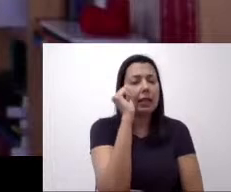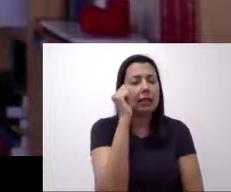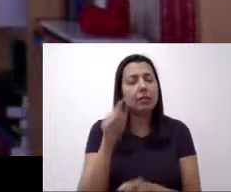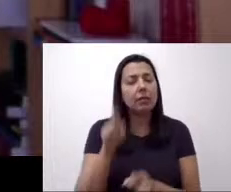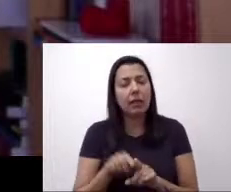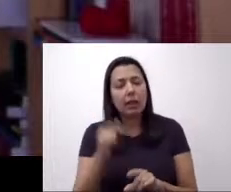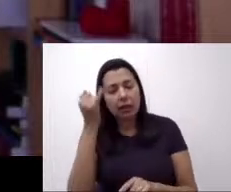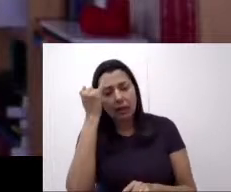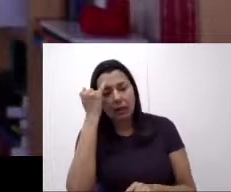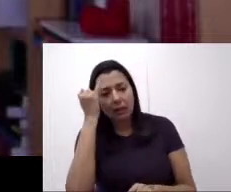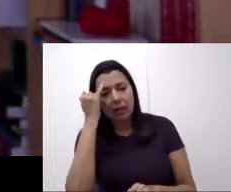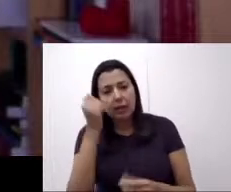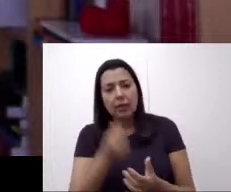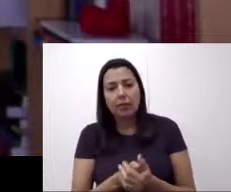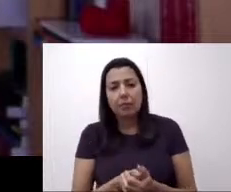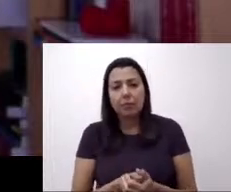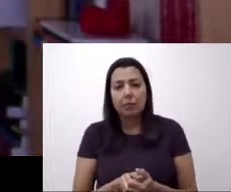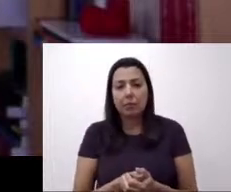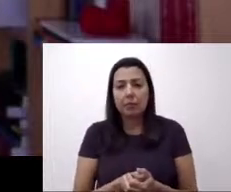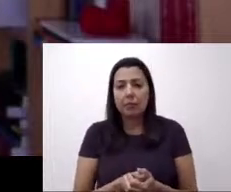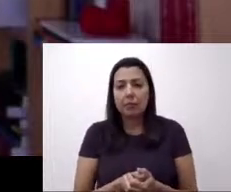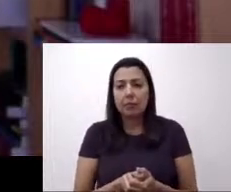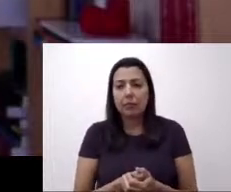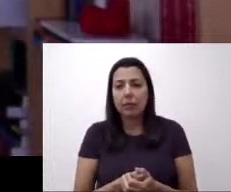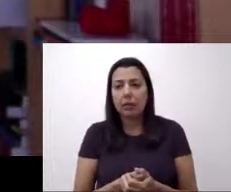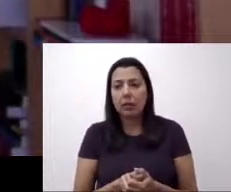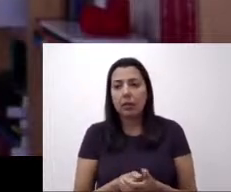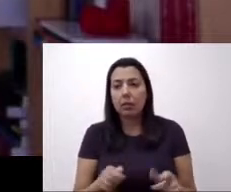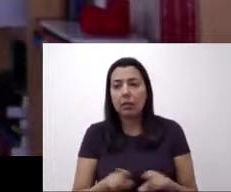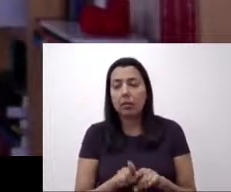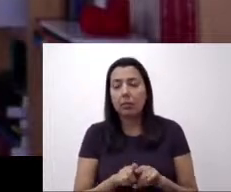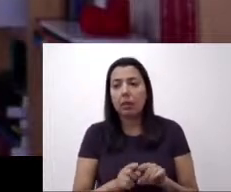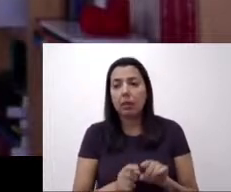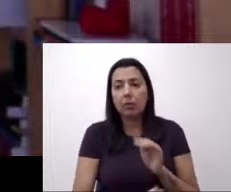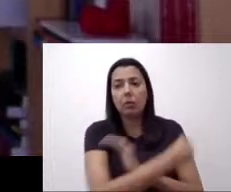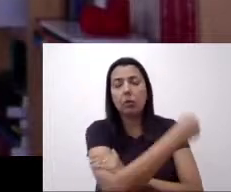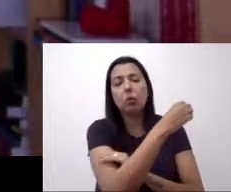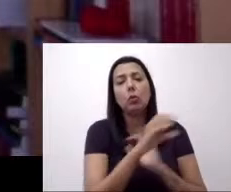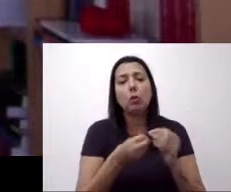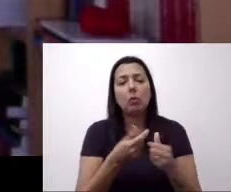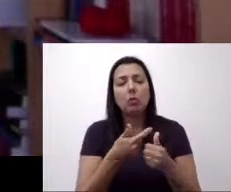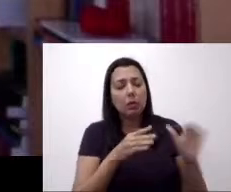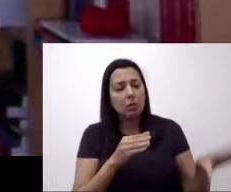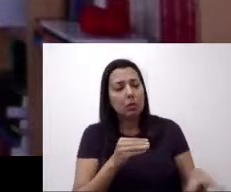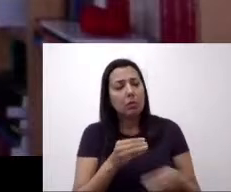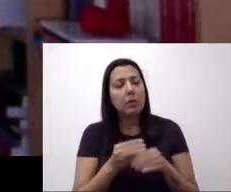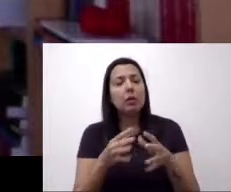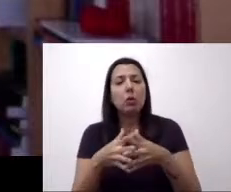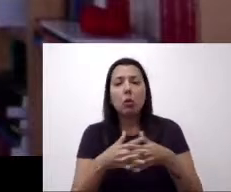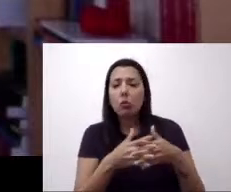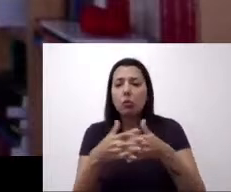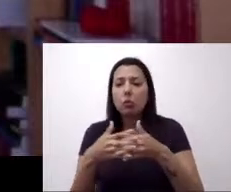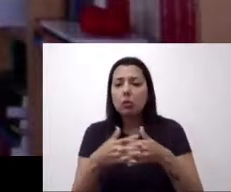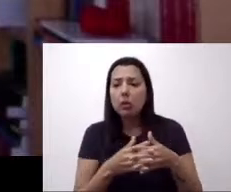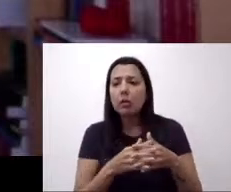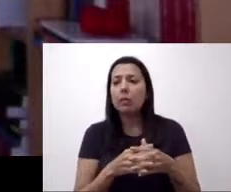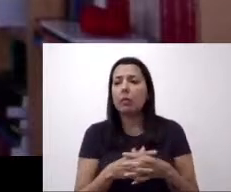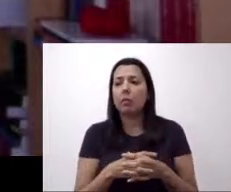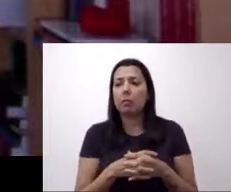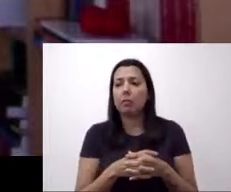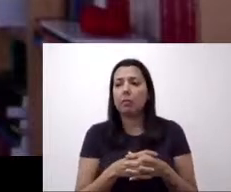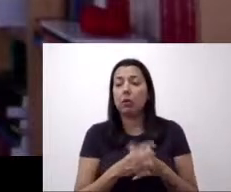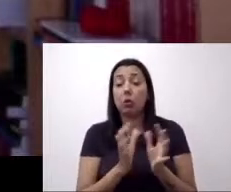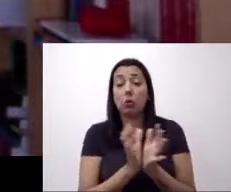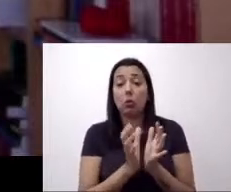LGBT movement. So how do you integrate the conflicts between feminist groups